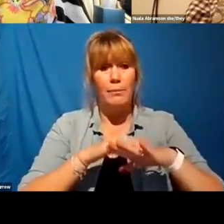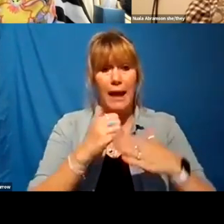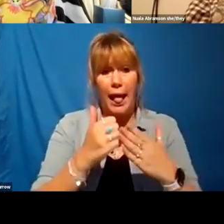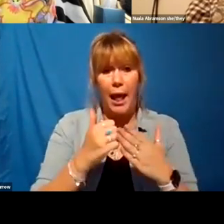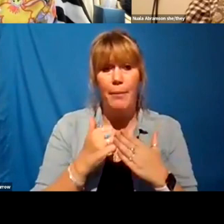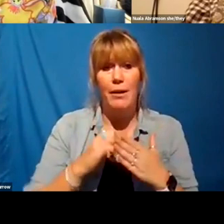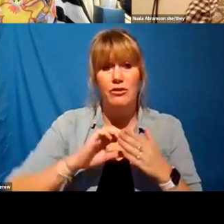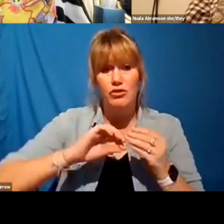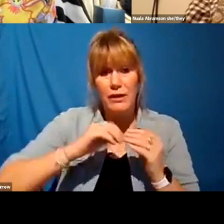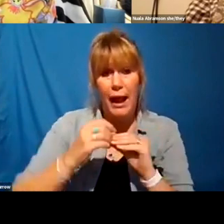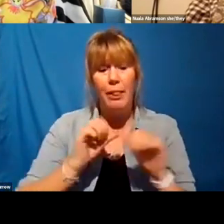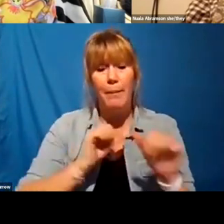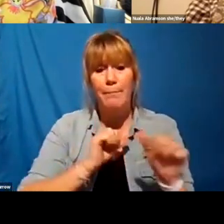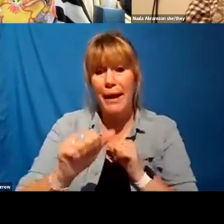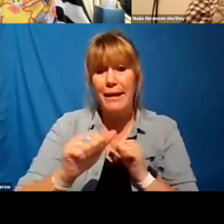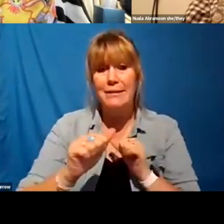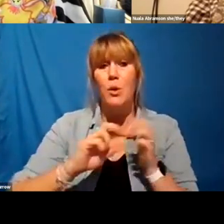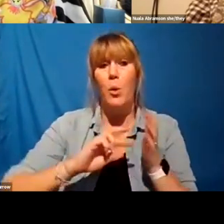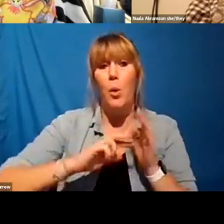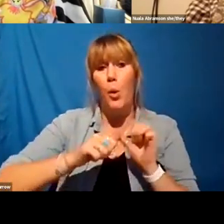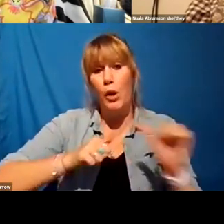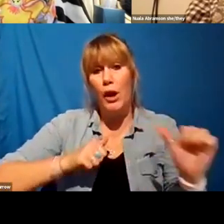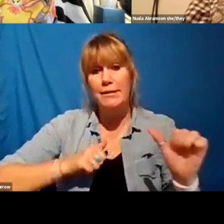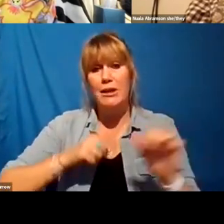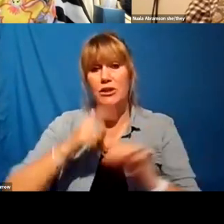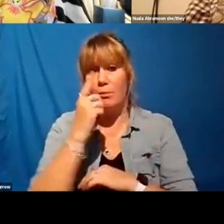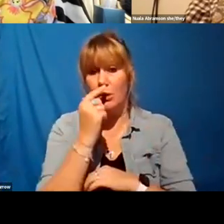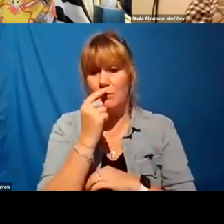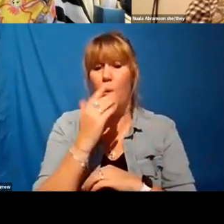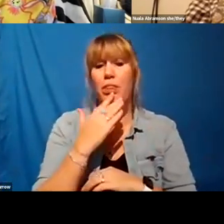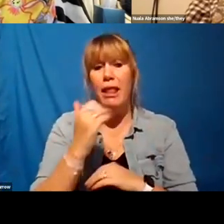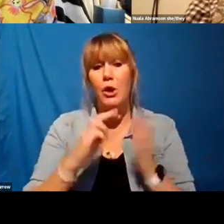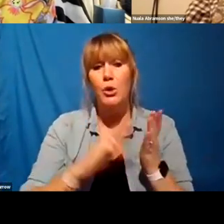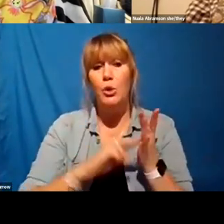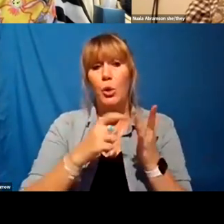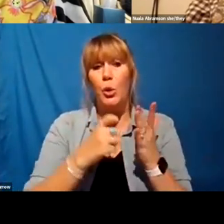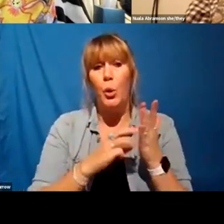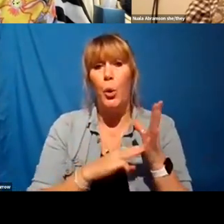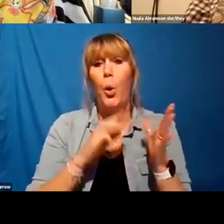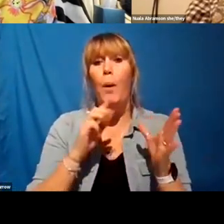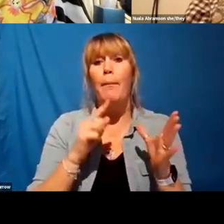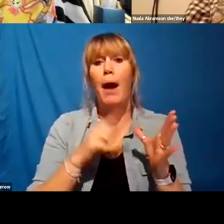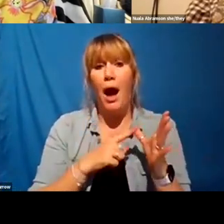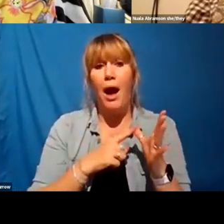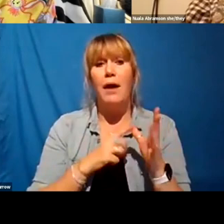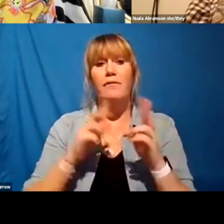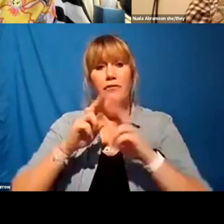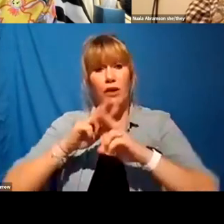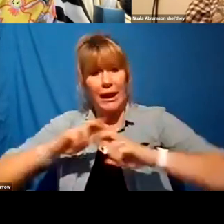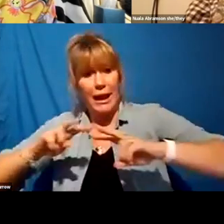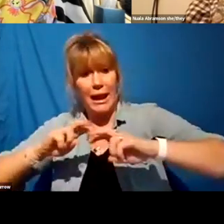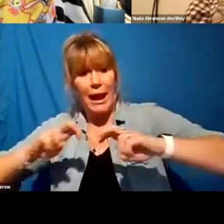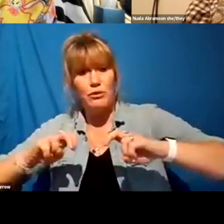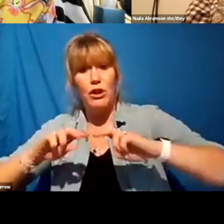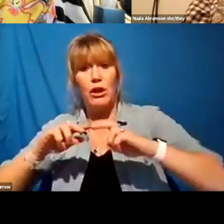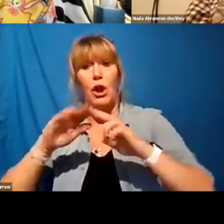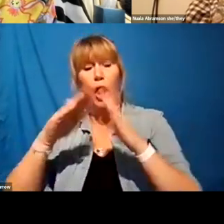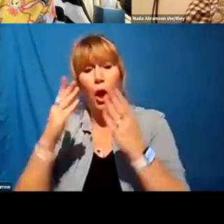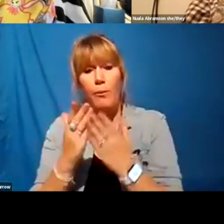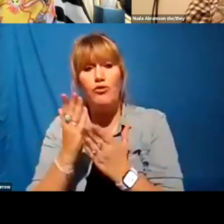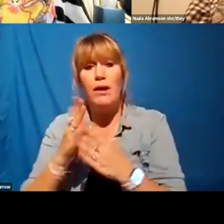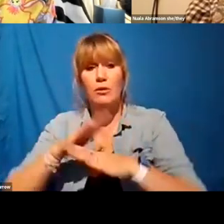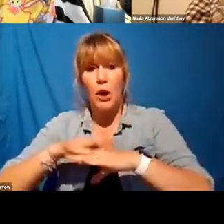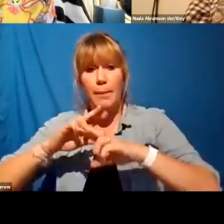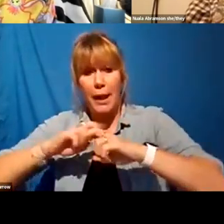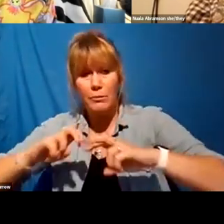possible. Thanks to our access support workers, Norma McKay from Global Real-Time Captioning and Chris Burrow from Burrow